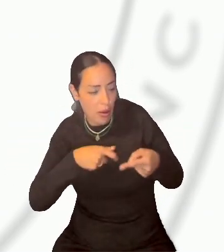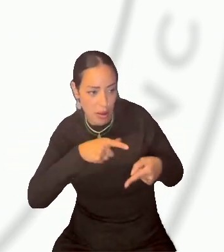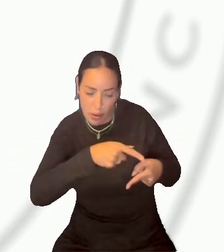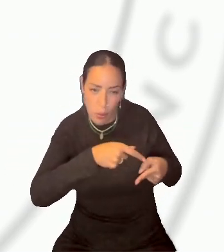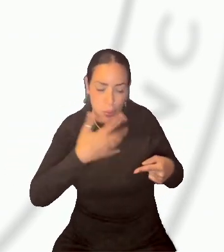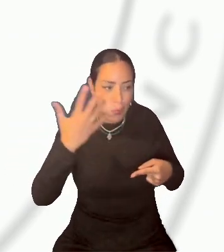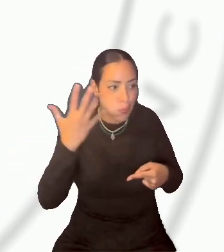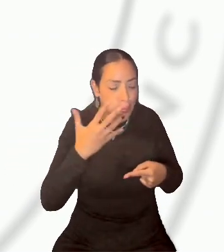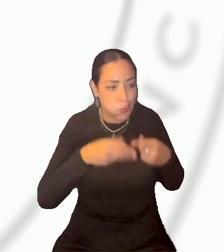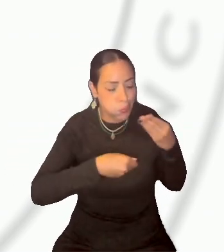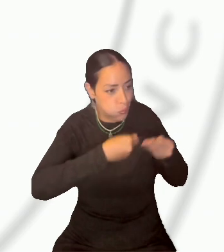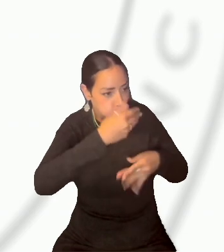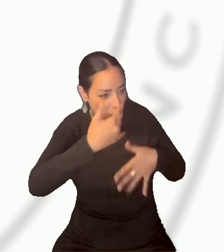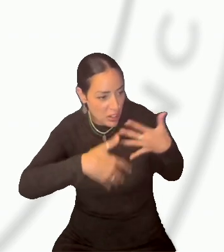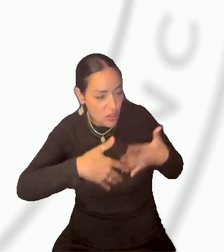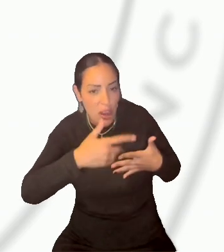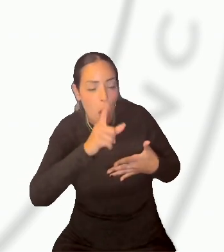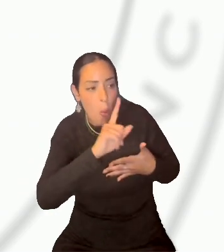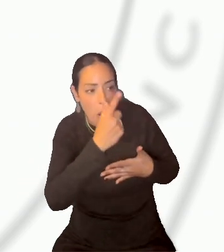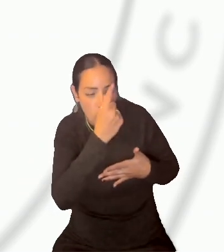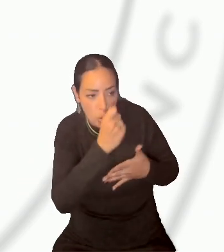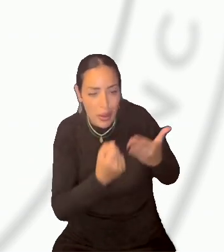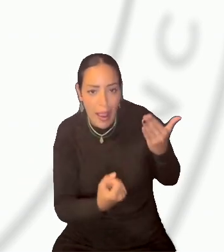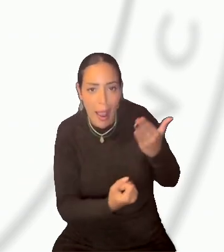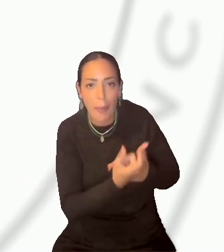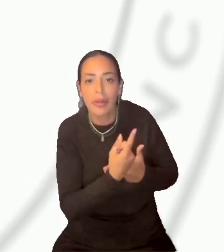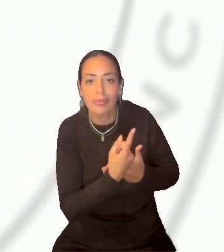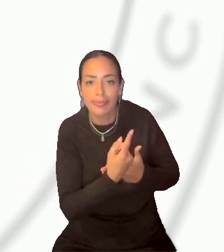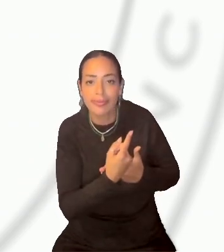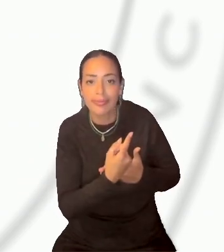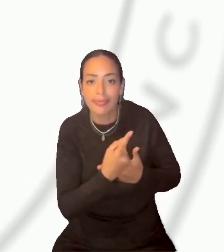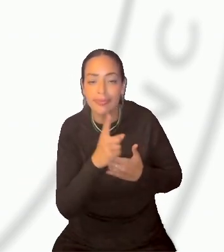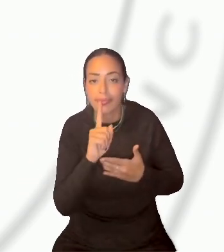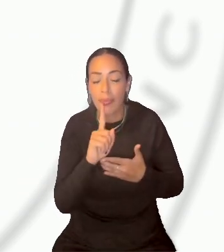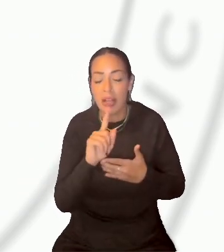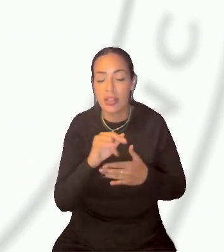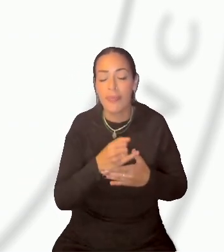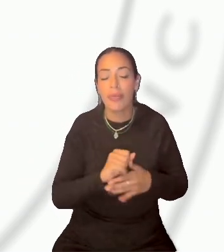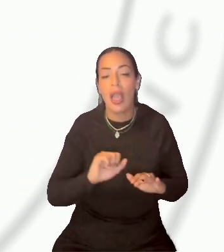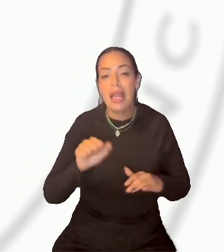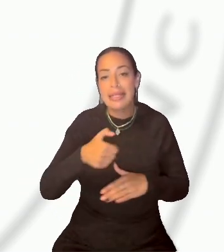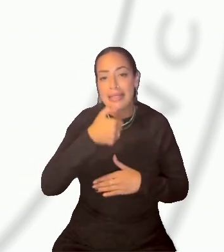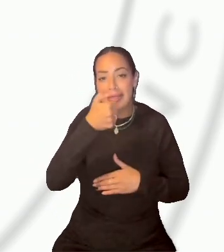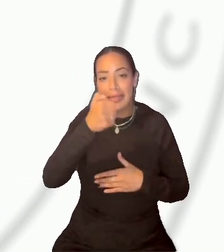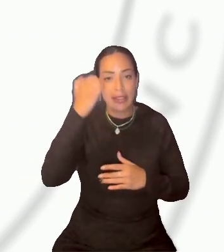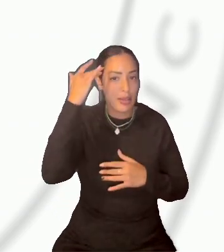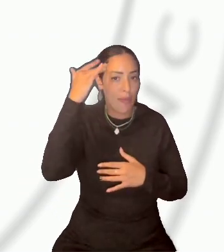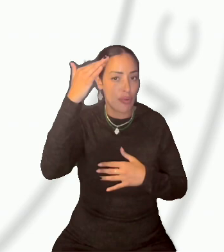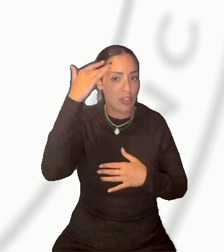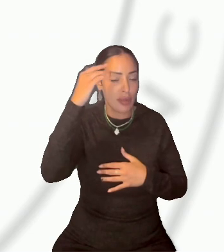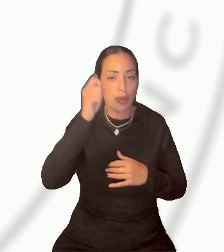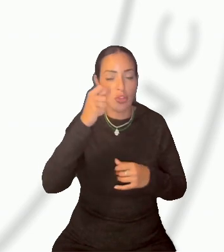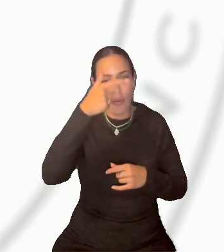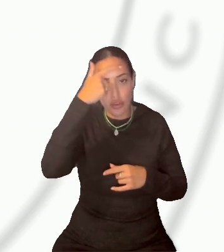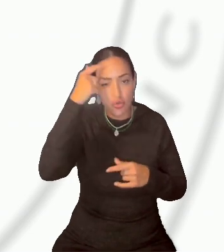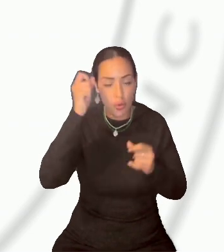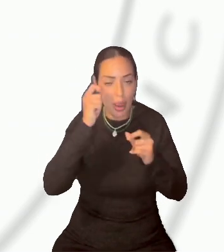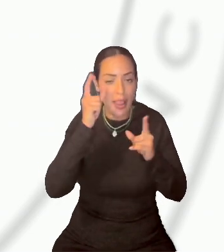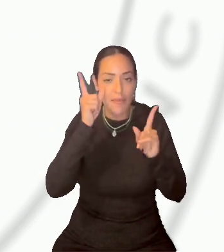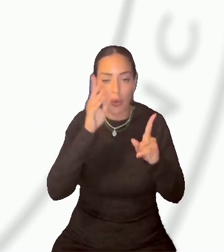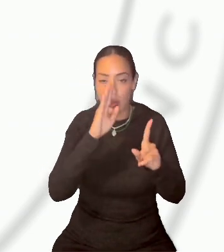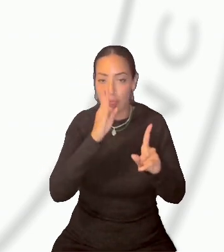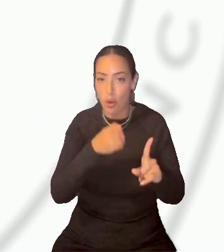understands its severity and the likely outcome. However, the 6 principles of a trauma-informed approach to family liaison can